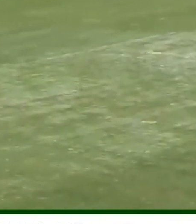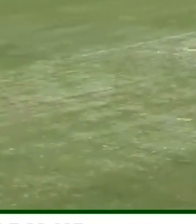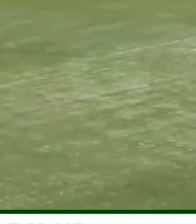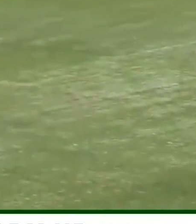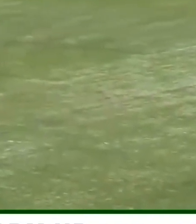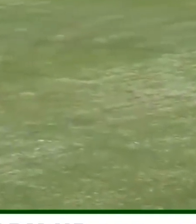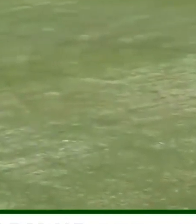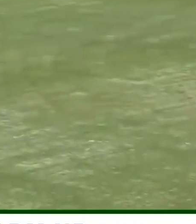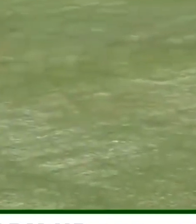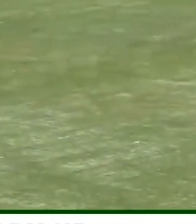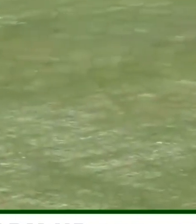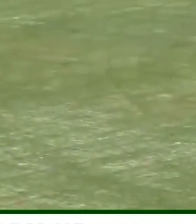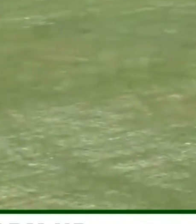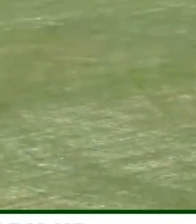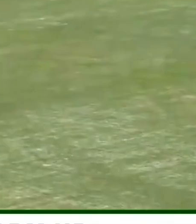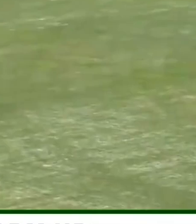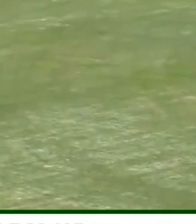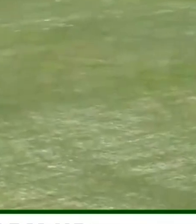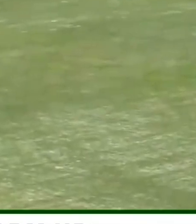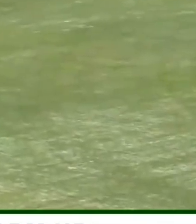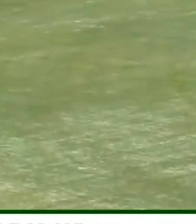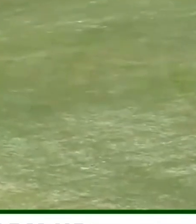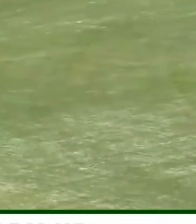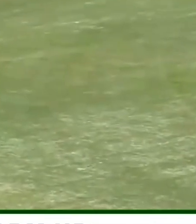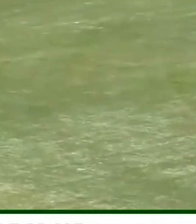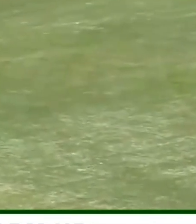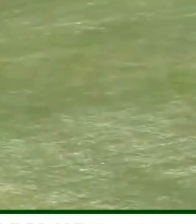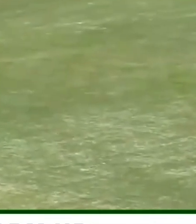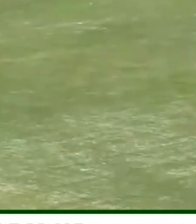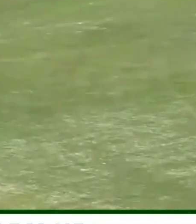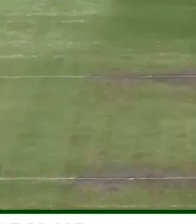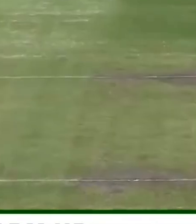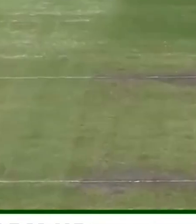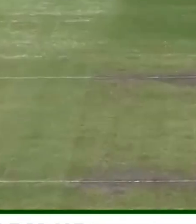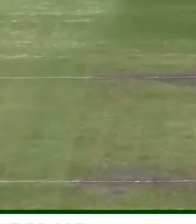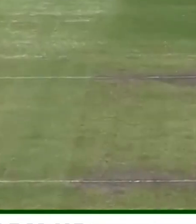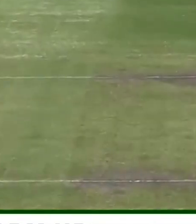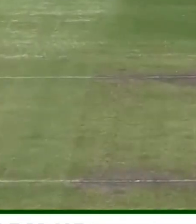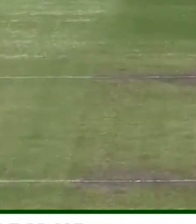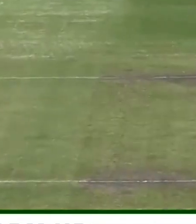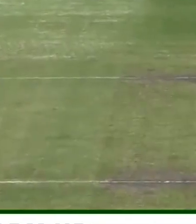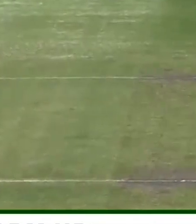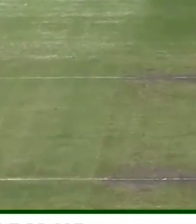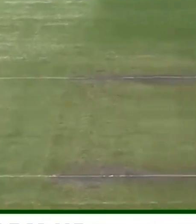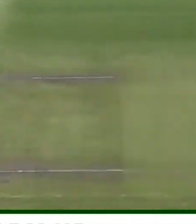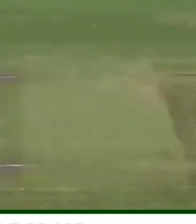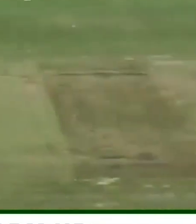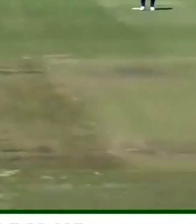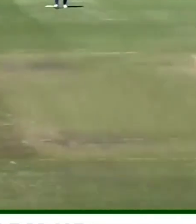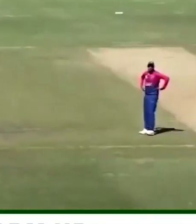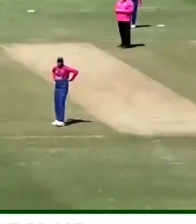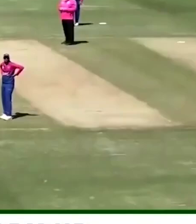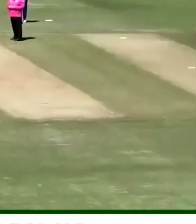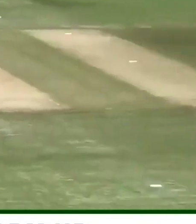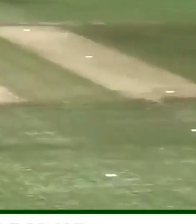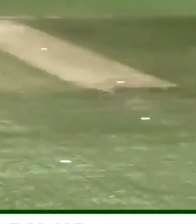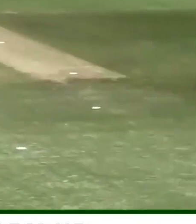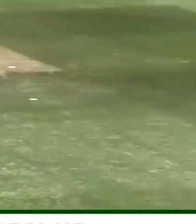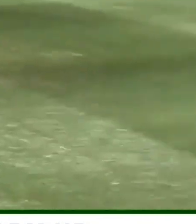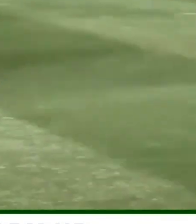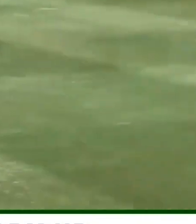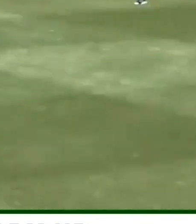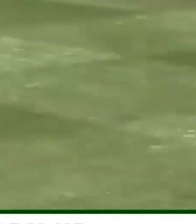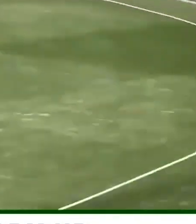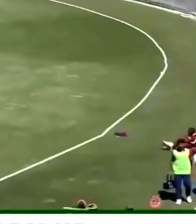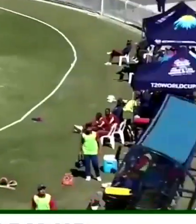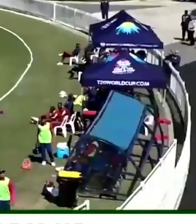is. It's been well timed. It was nothing more than a punch and it's going to go to the rope. Paran's hit this one big. This is